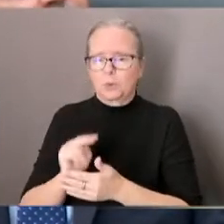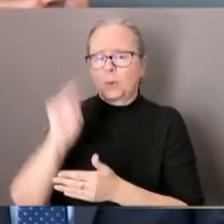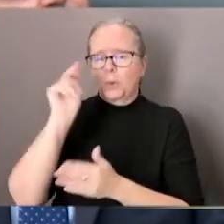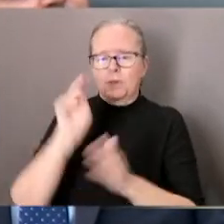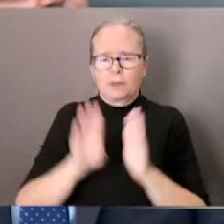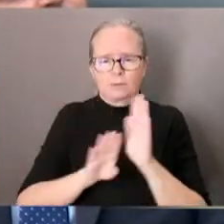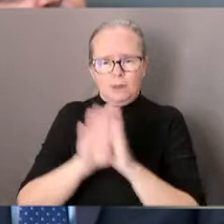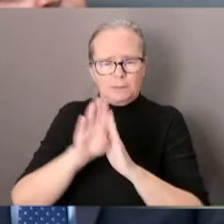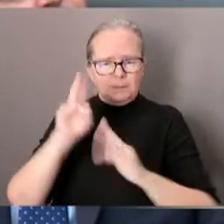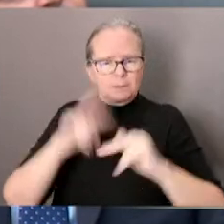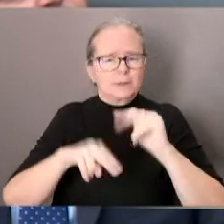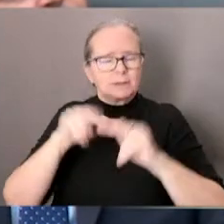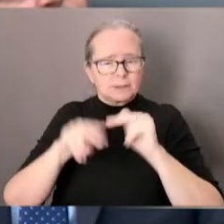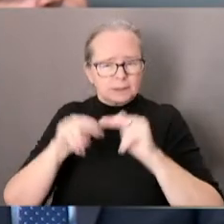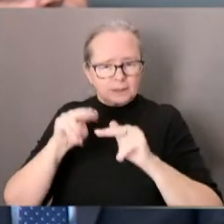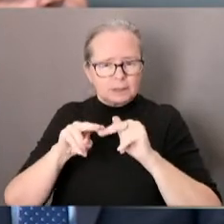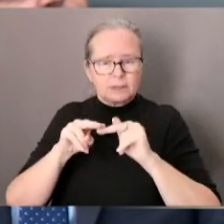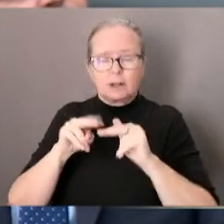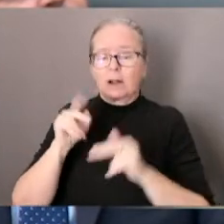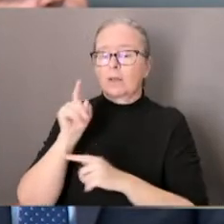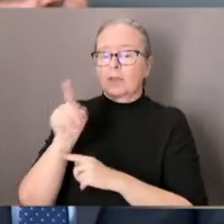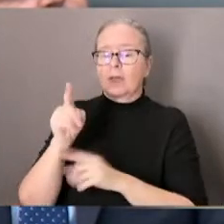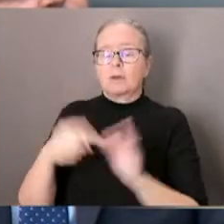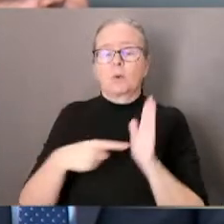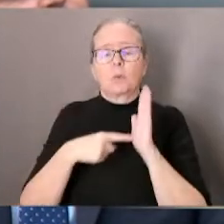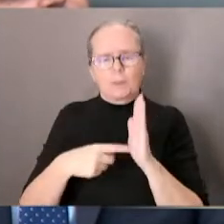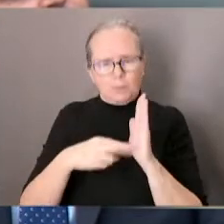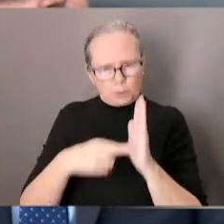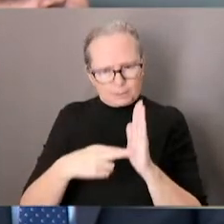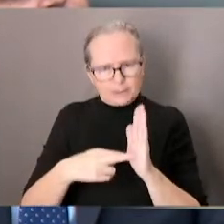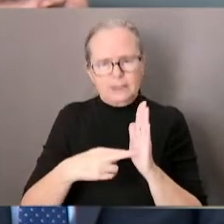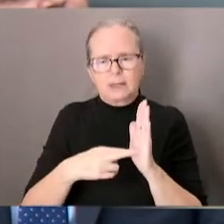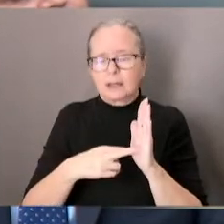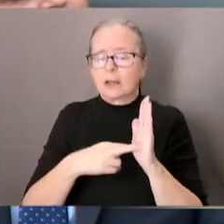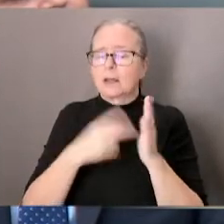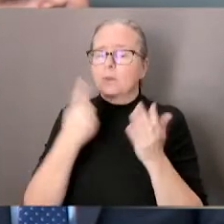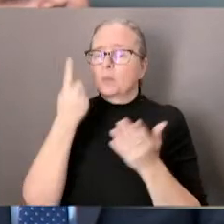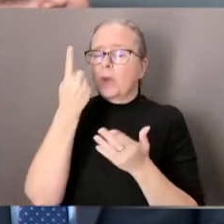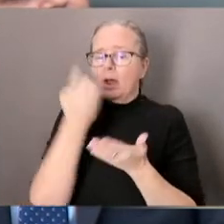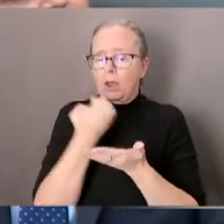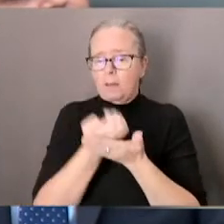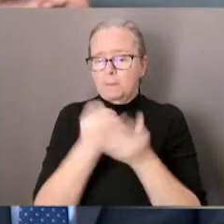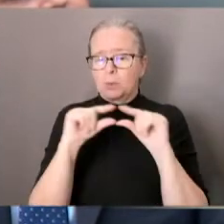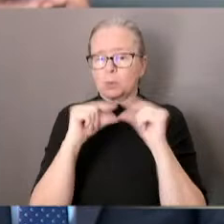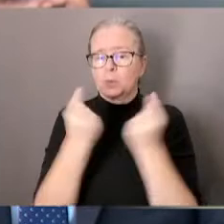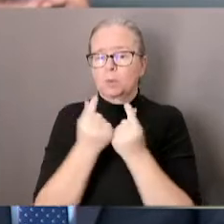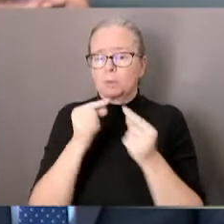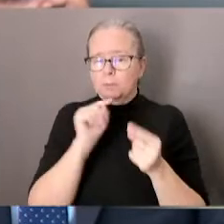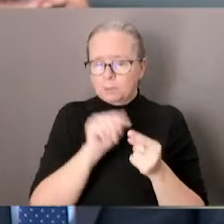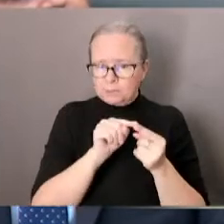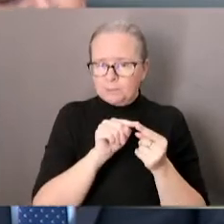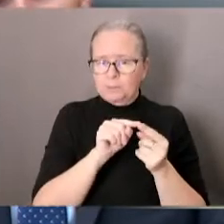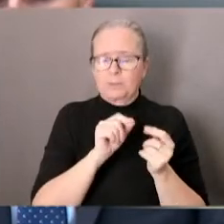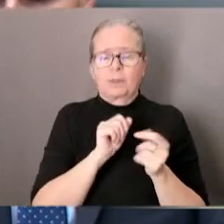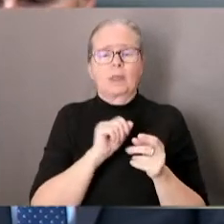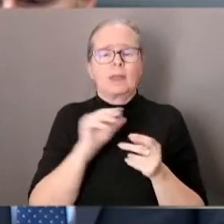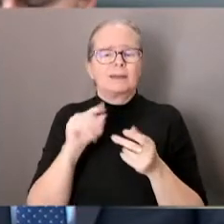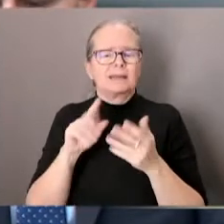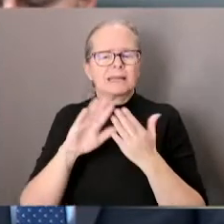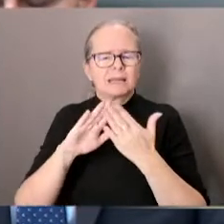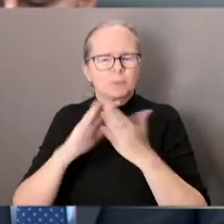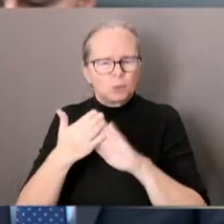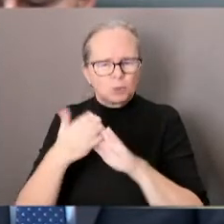Economic Development alliances and the presidents of both RMA and Alberta municipalities to announce a new five-year